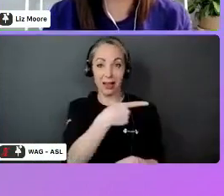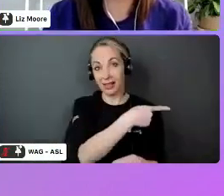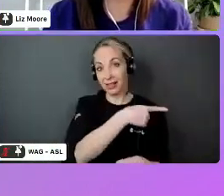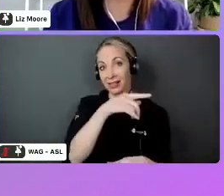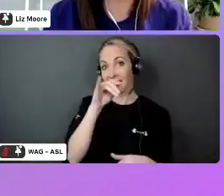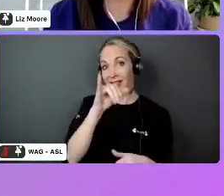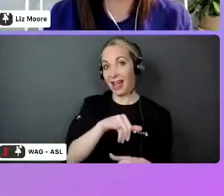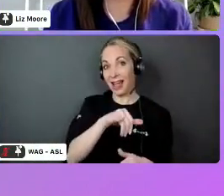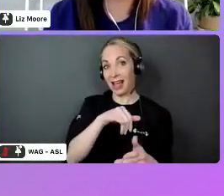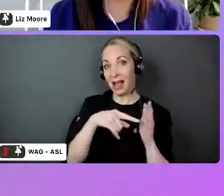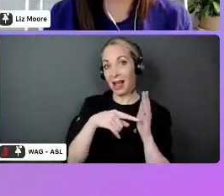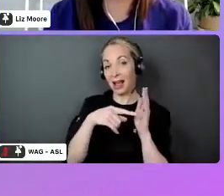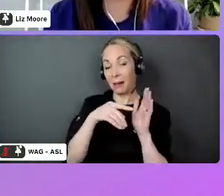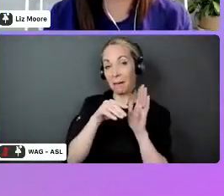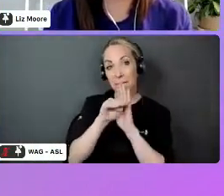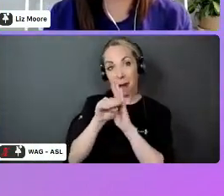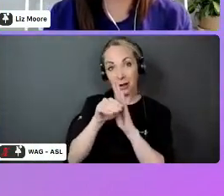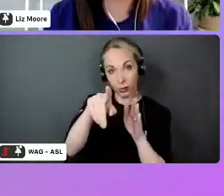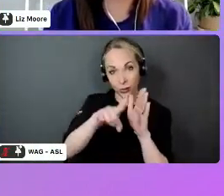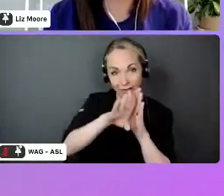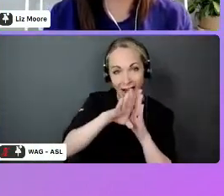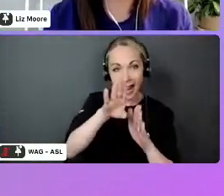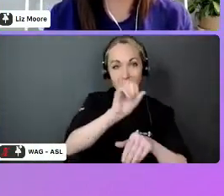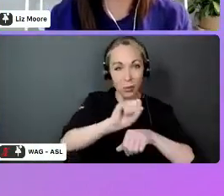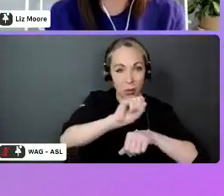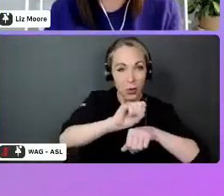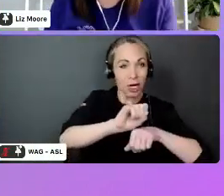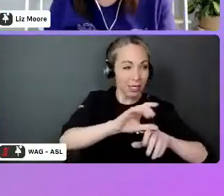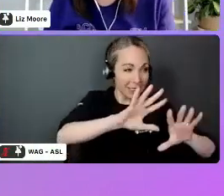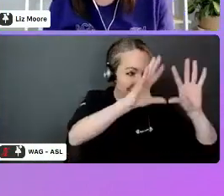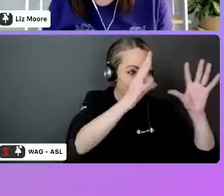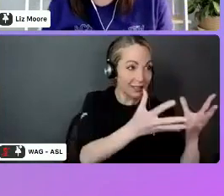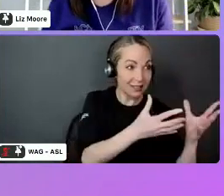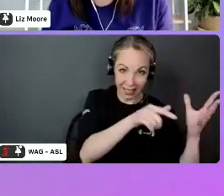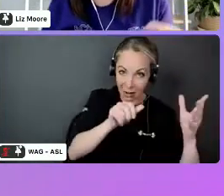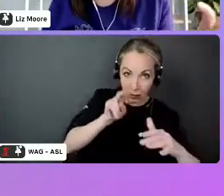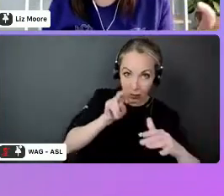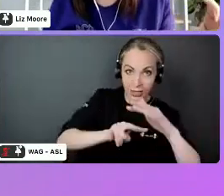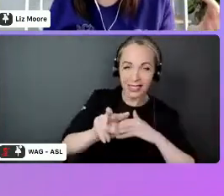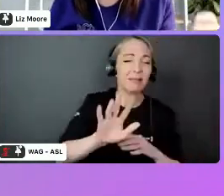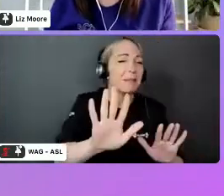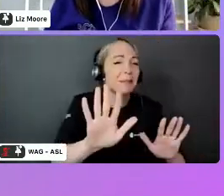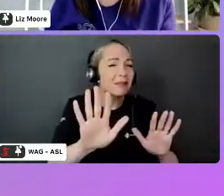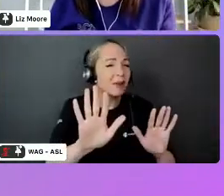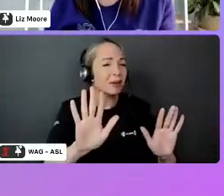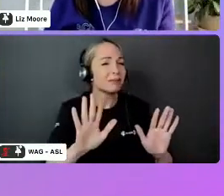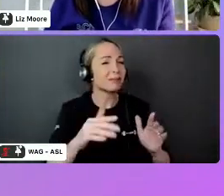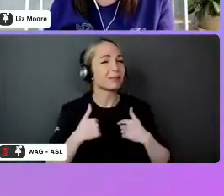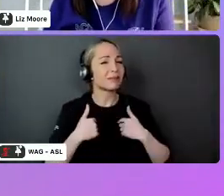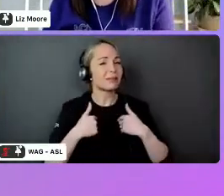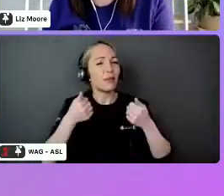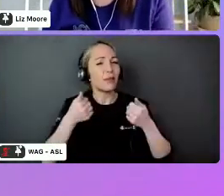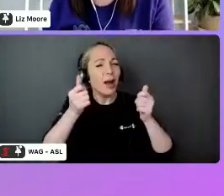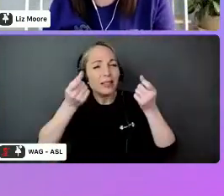So if I'm understanding the question correctly, they're asking if